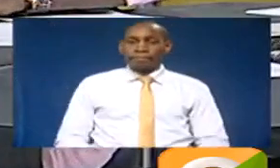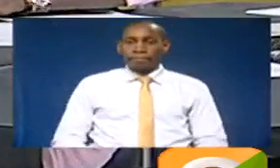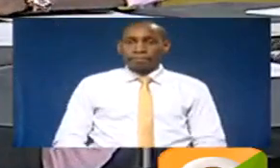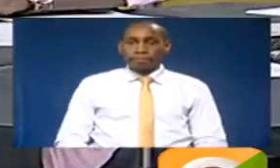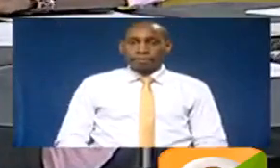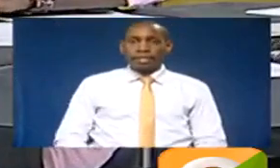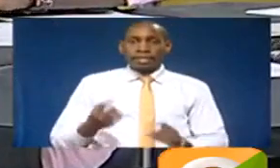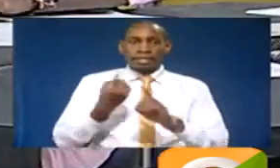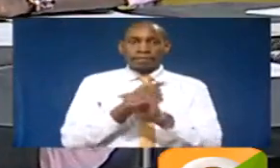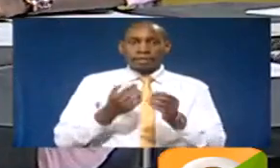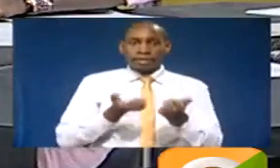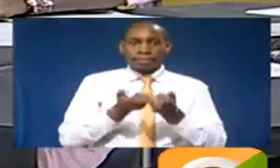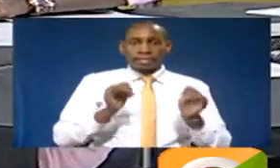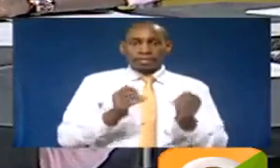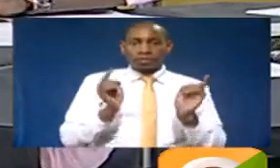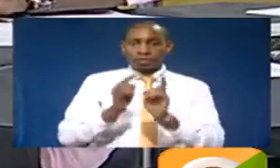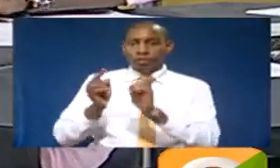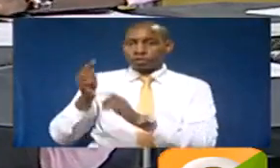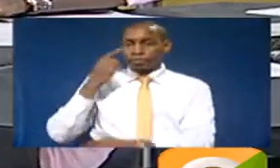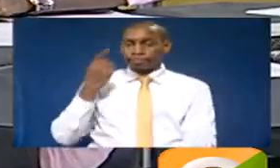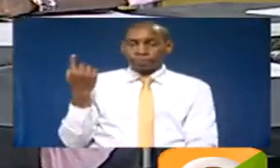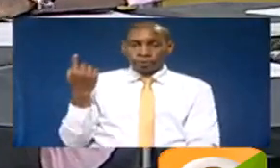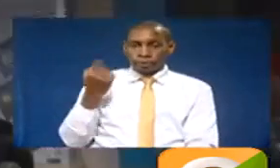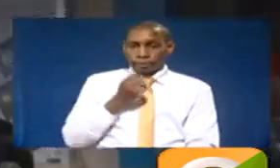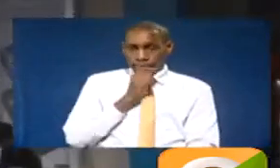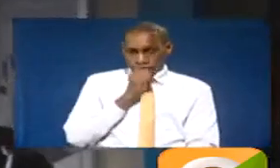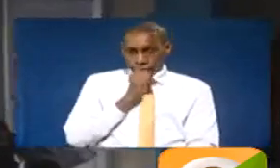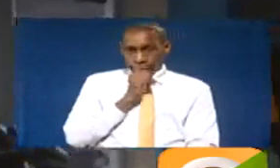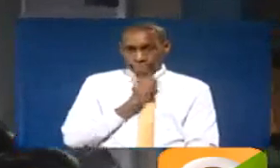And here are some of the stories making headlines in their world of business.